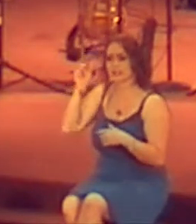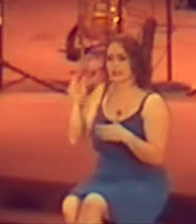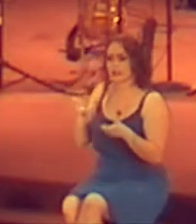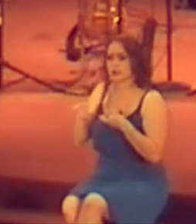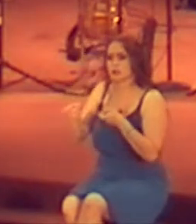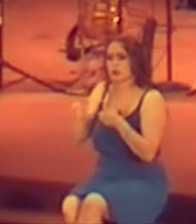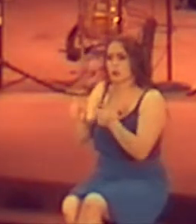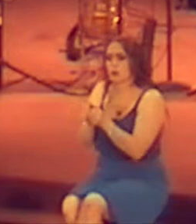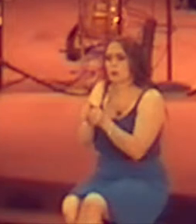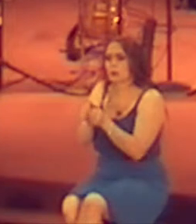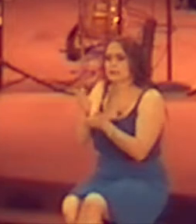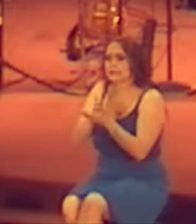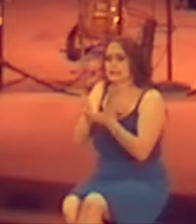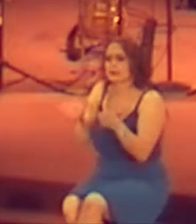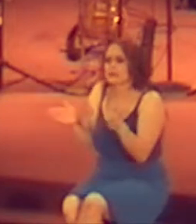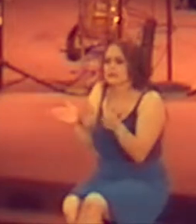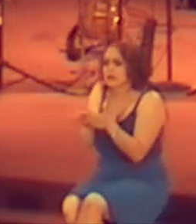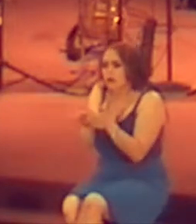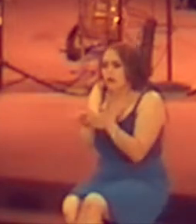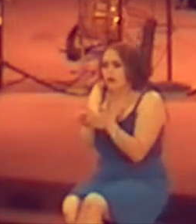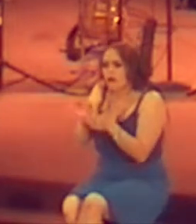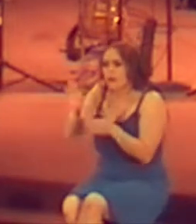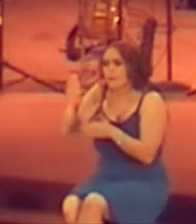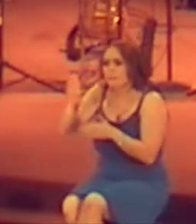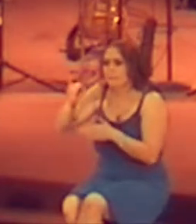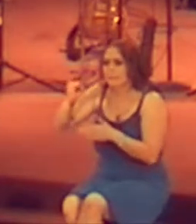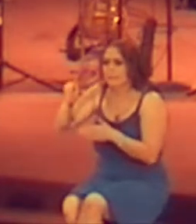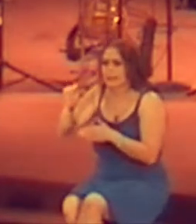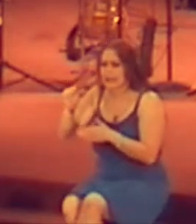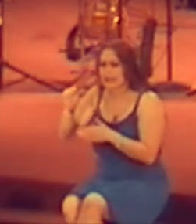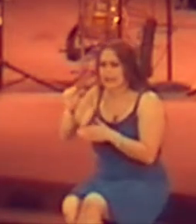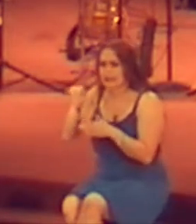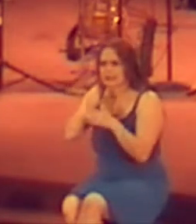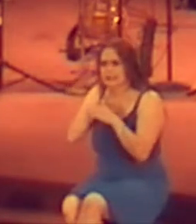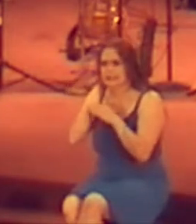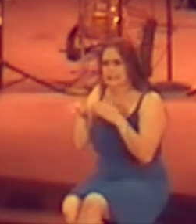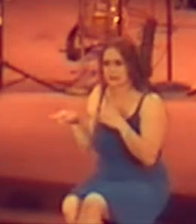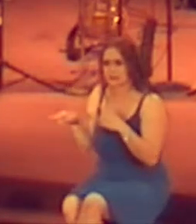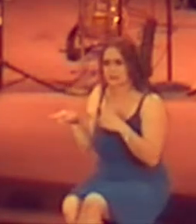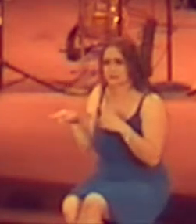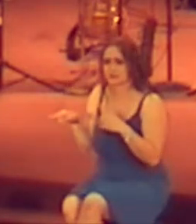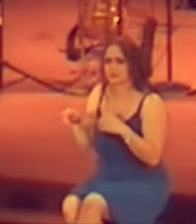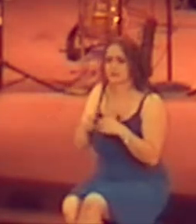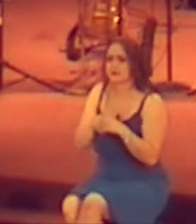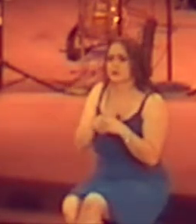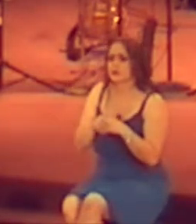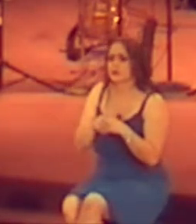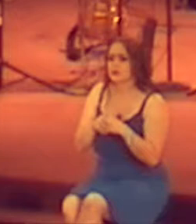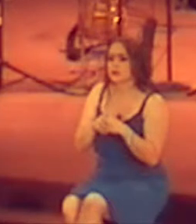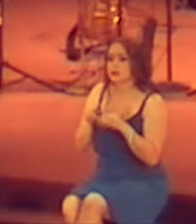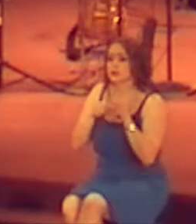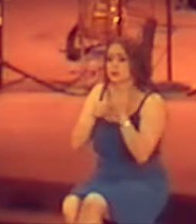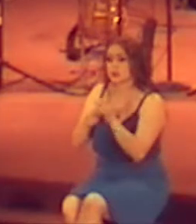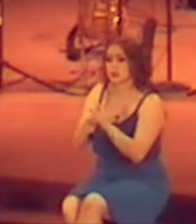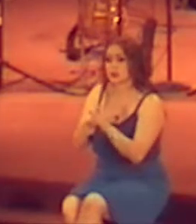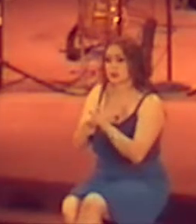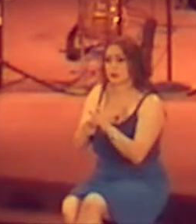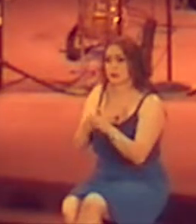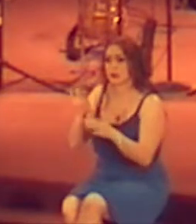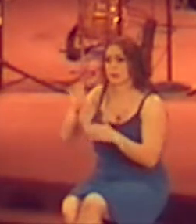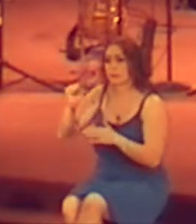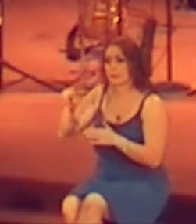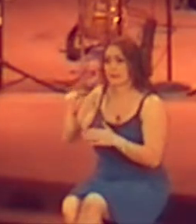with something small as the bit that goes into it. Of course, the significance of this illustration is that by the bit going into the horse's